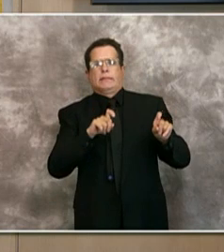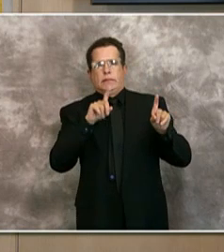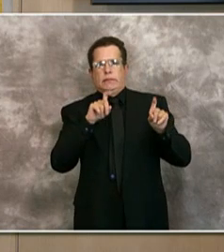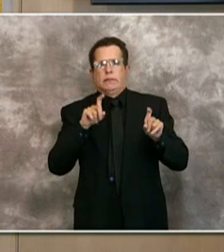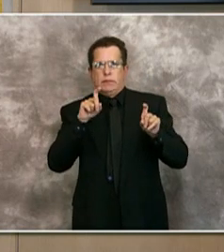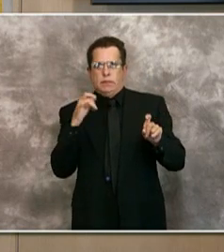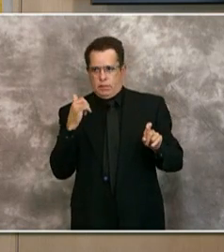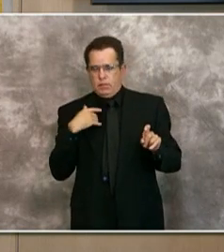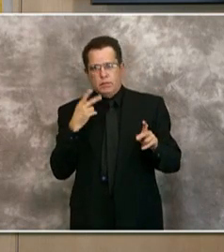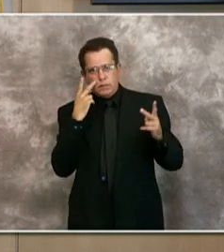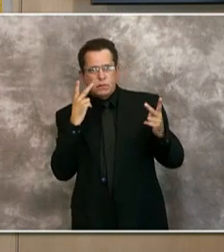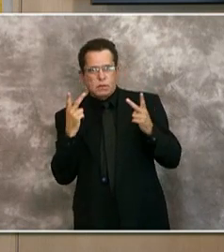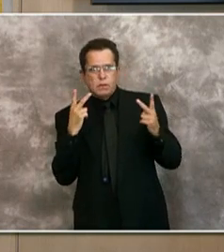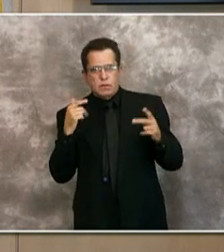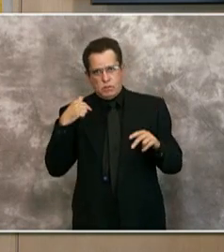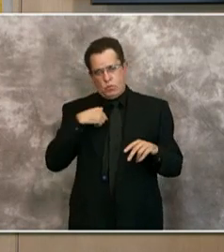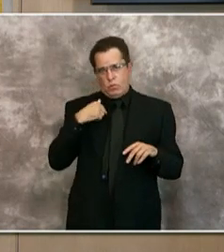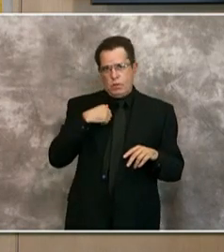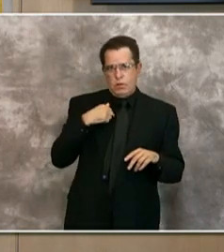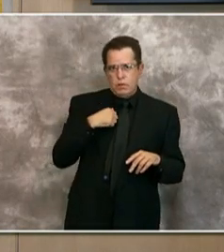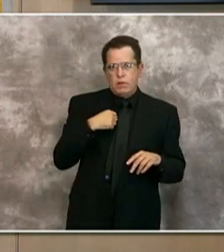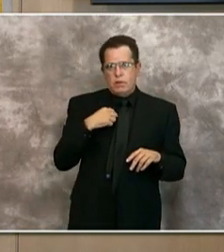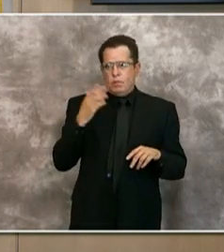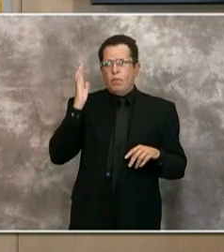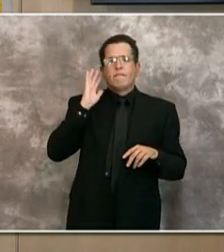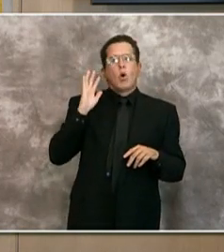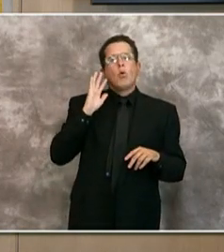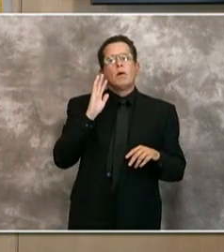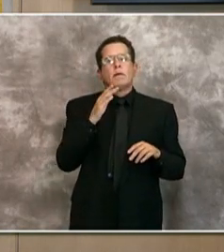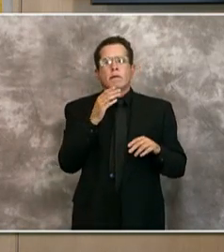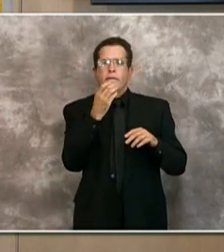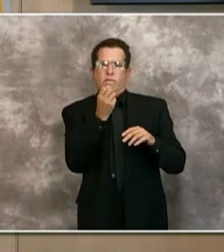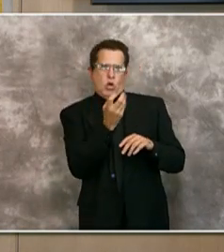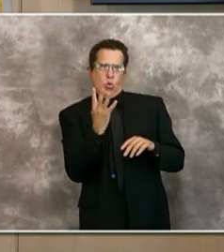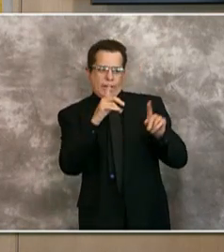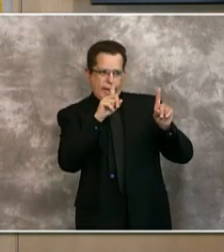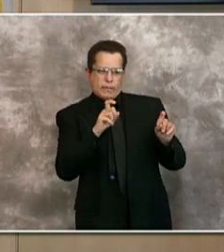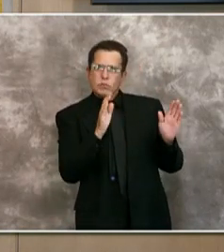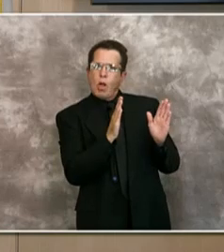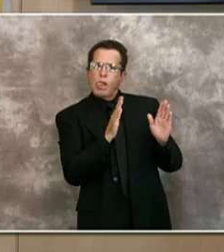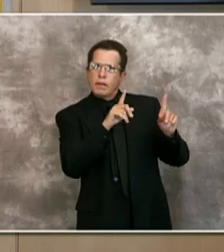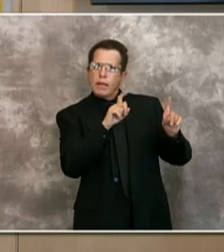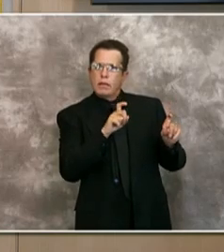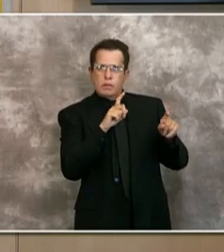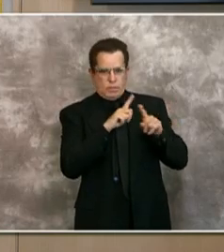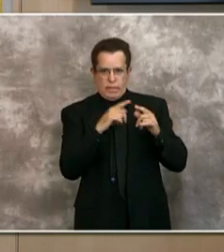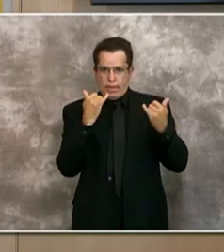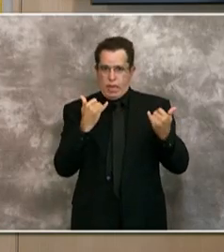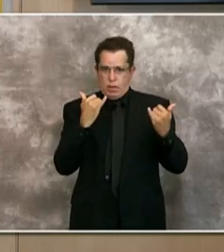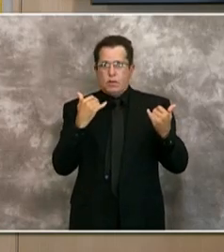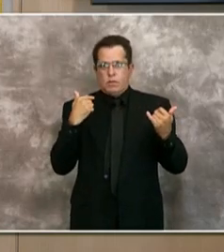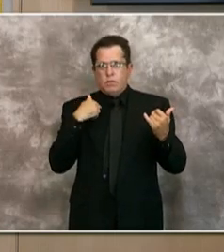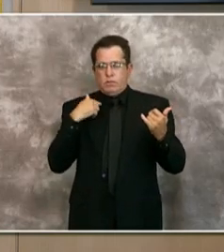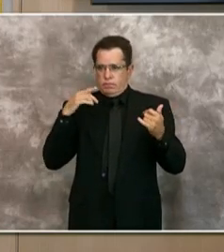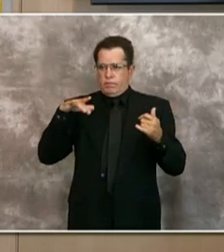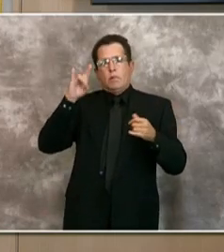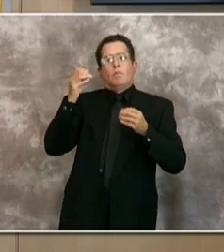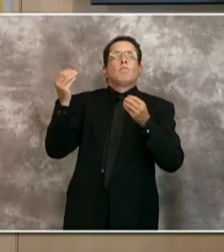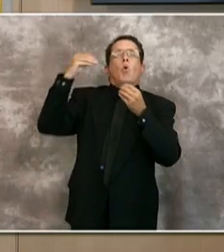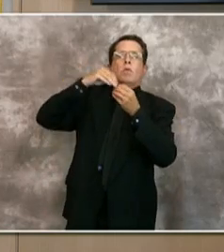well documented since the outset of this when we were doing just a handful of tests a day. We've covered a lot of the complexities and challenges surrounding